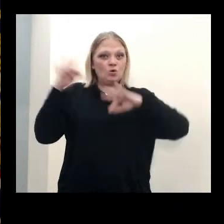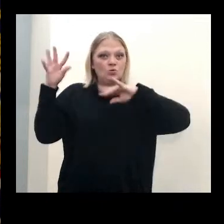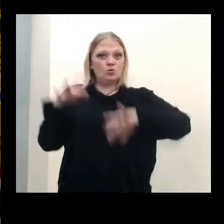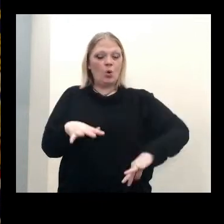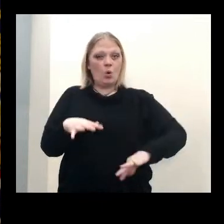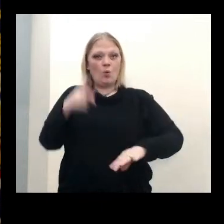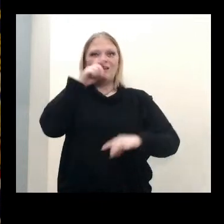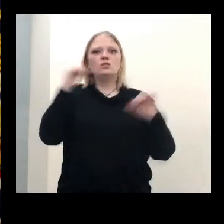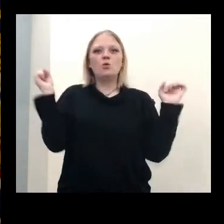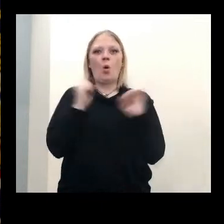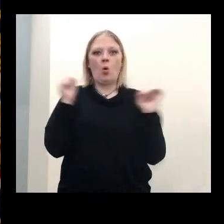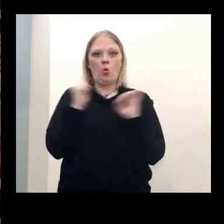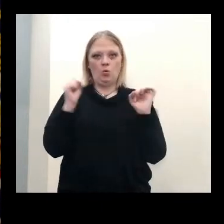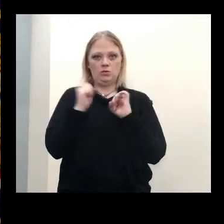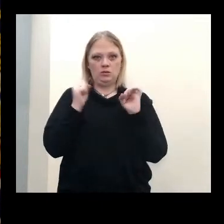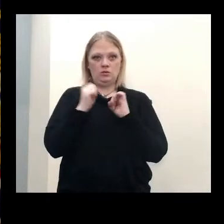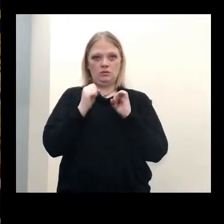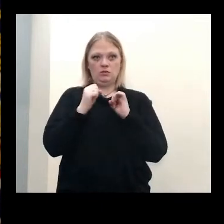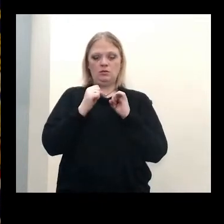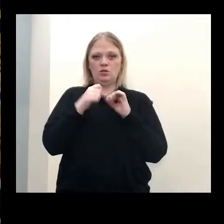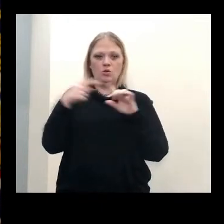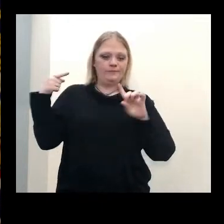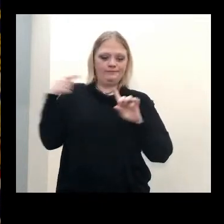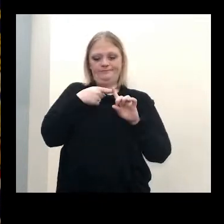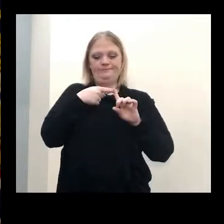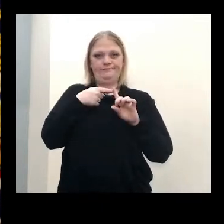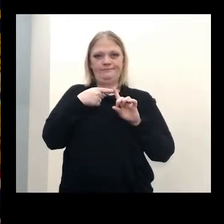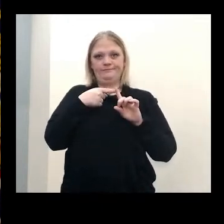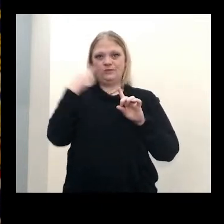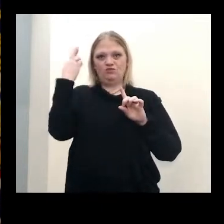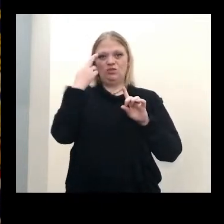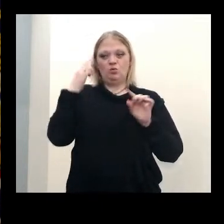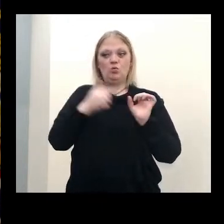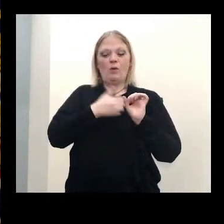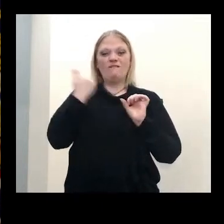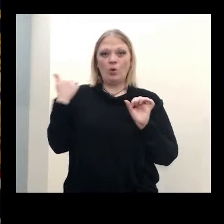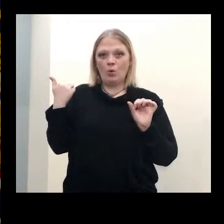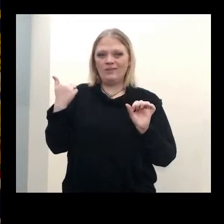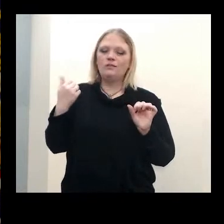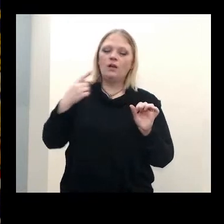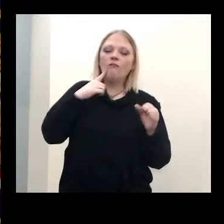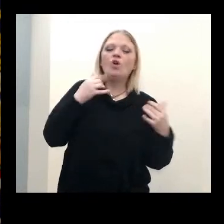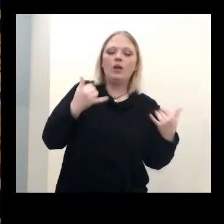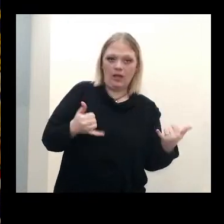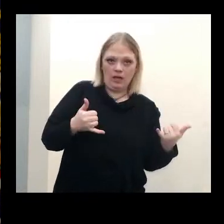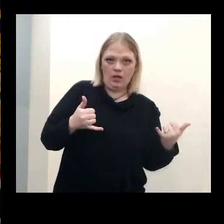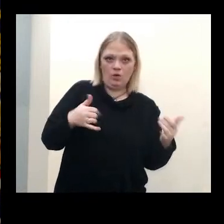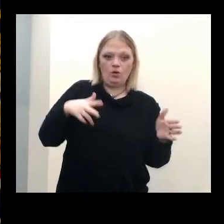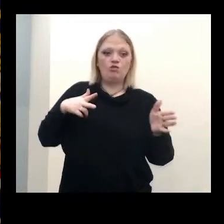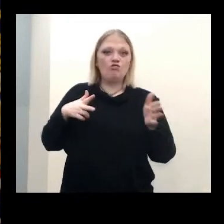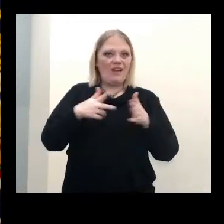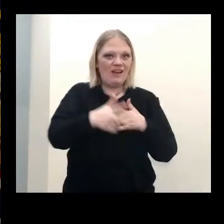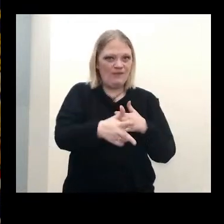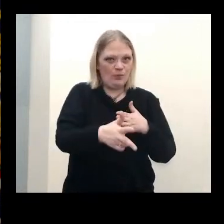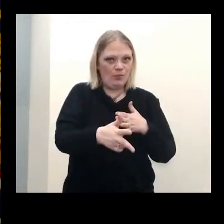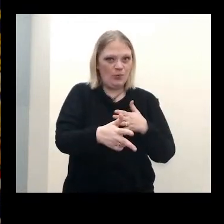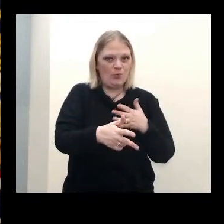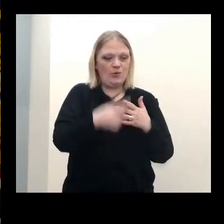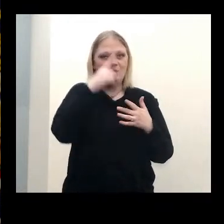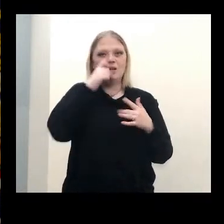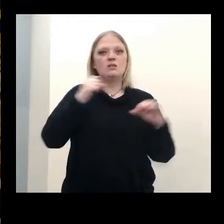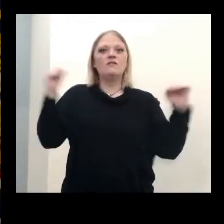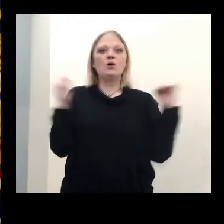got cold. So the primary reason we're trying to avoid, at least now, drive-through clinics is because of